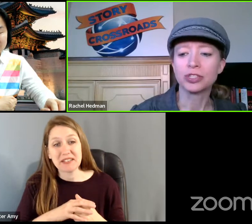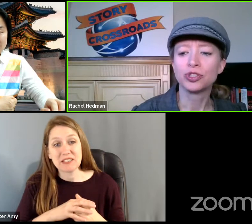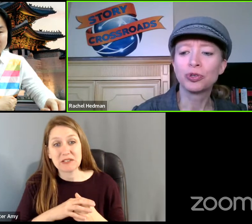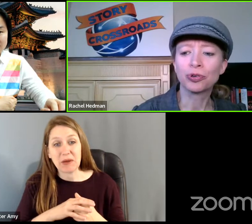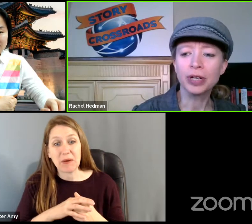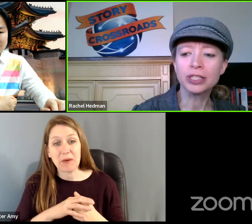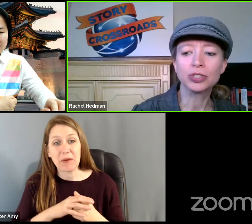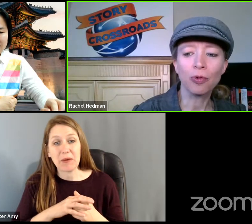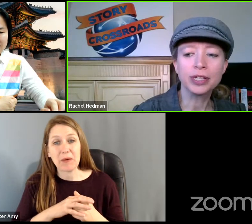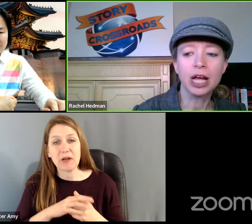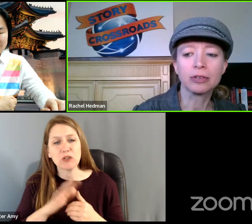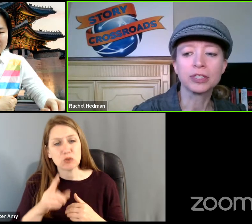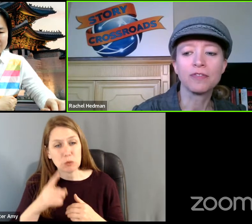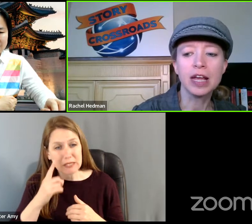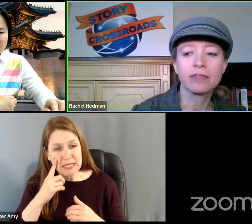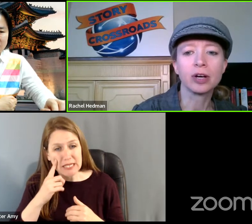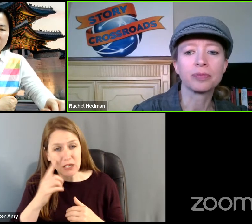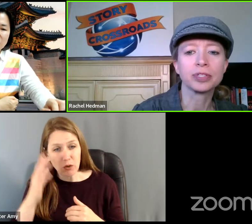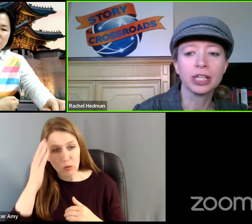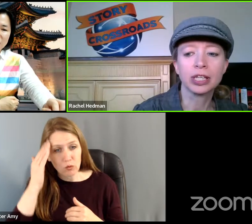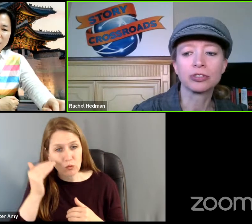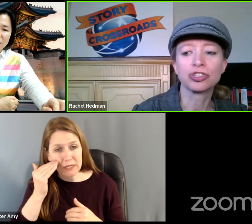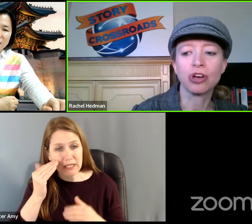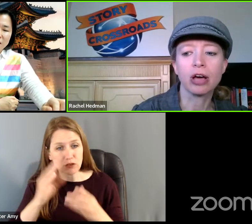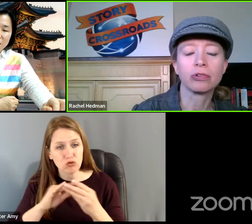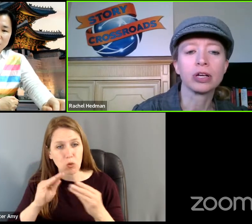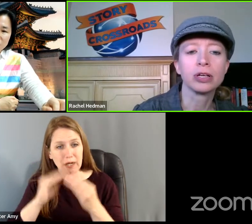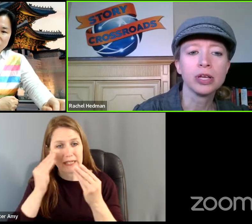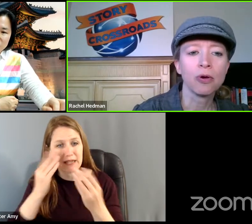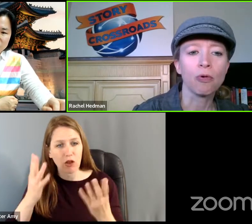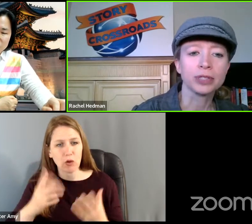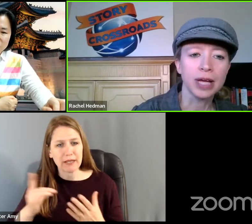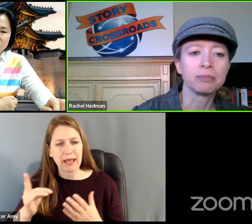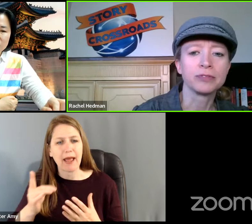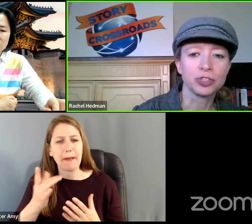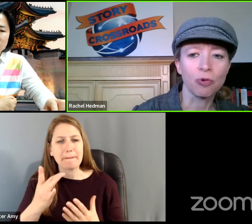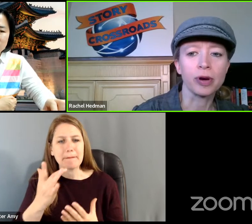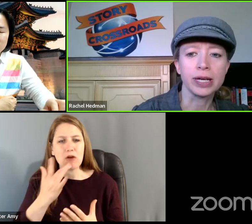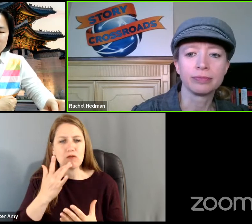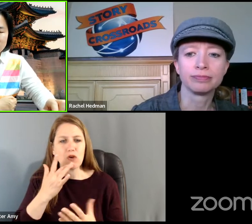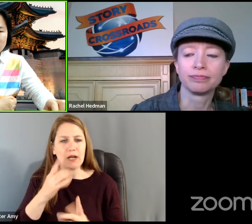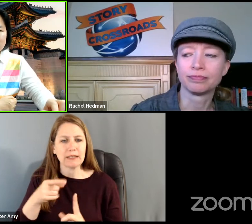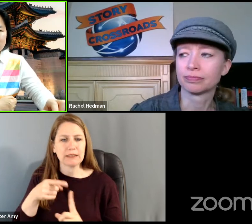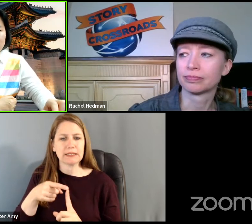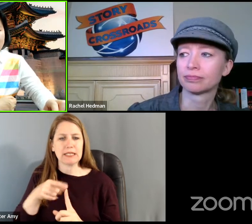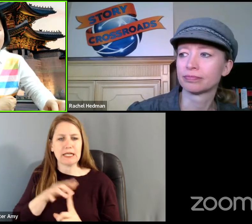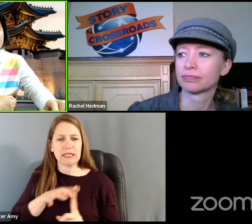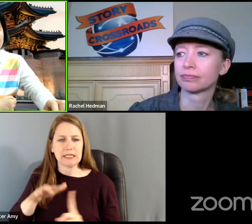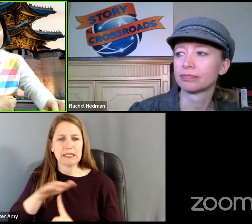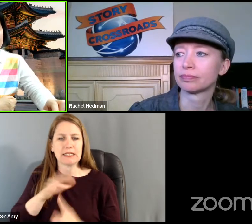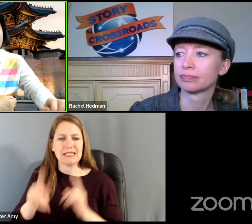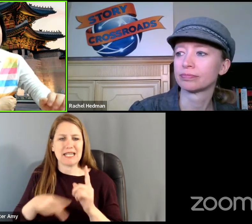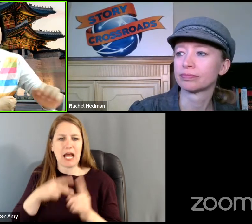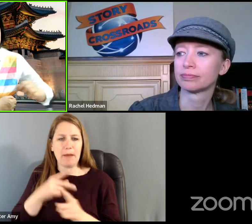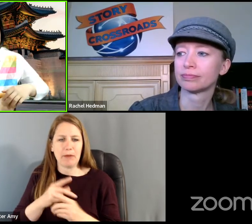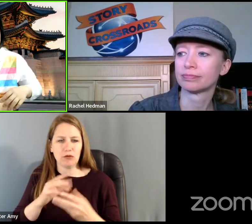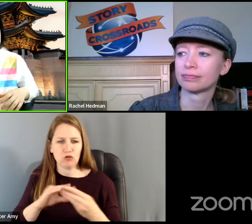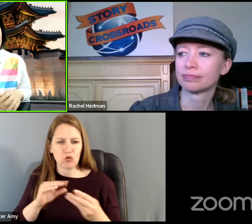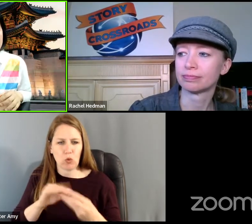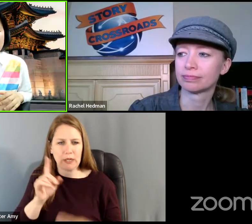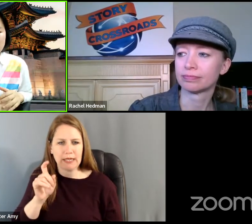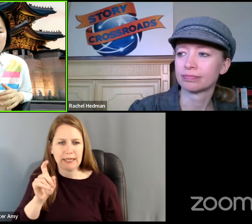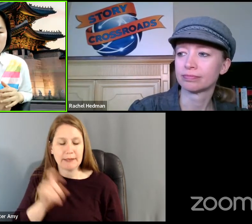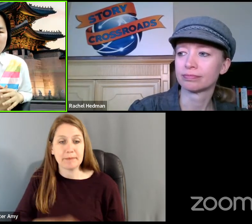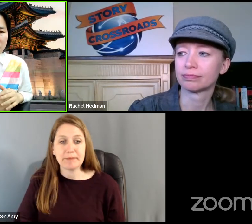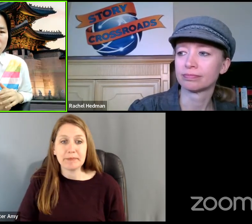the question: do Korean storytellers favor a particular genre or type of story? Mhm. I think